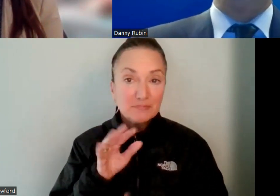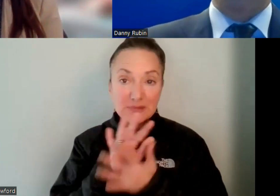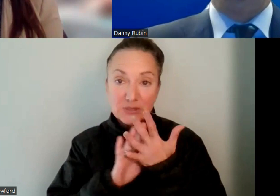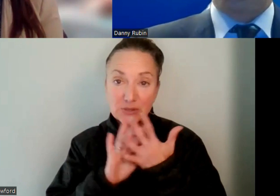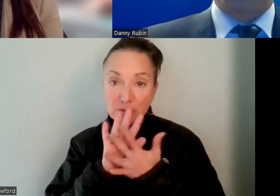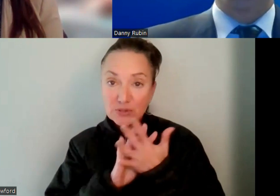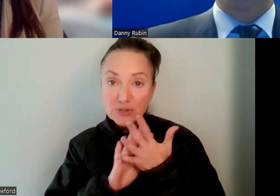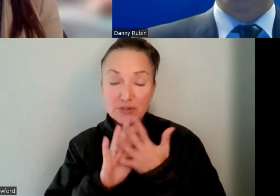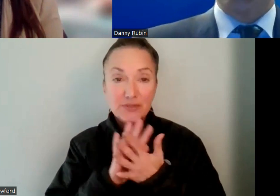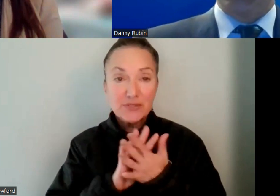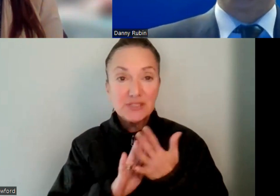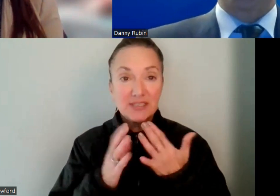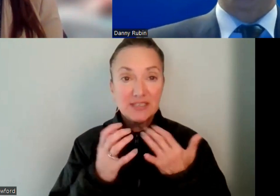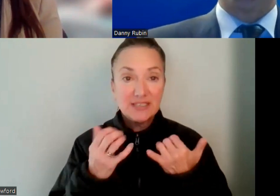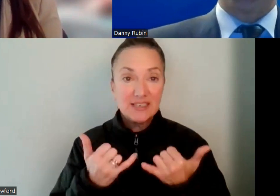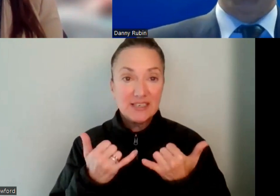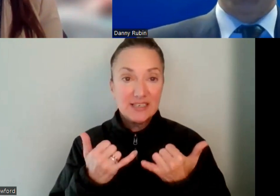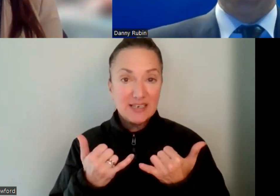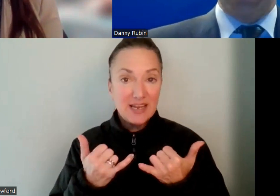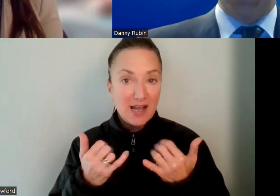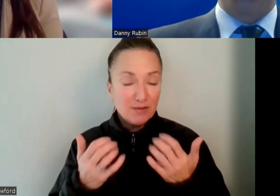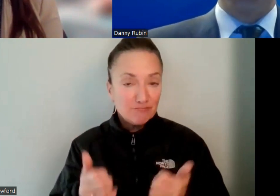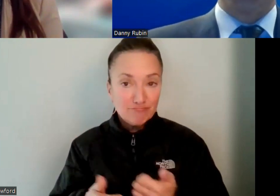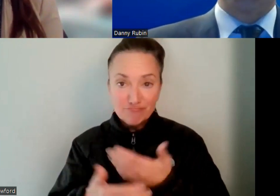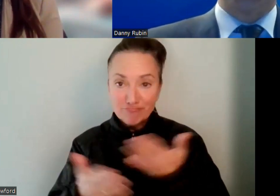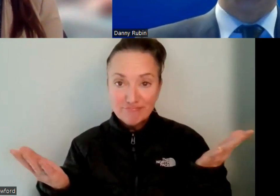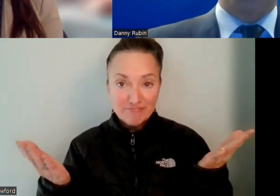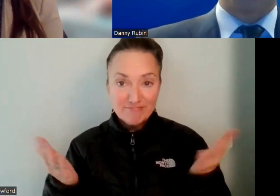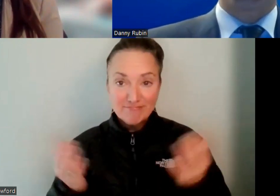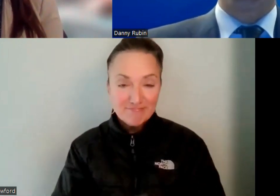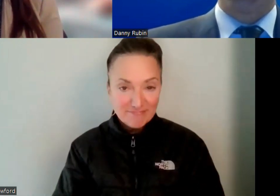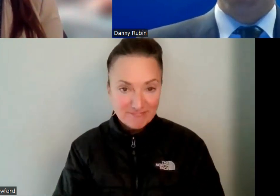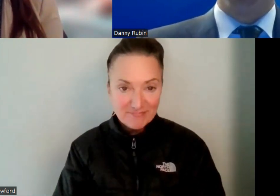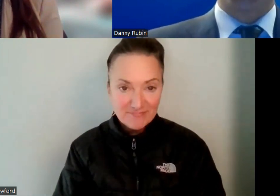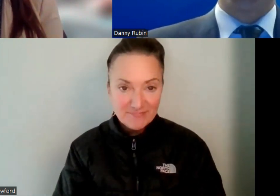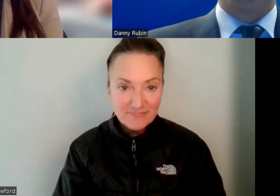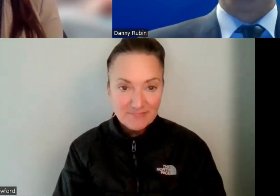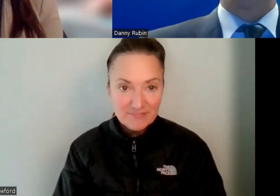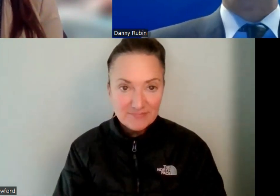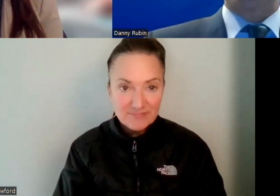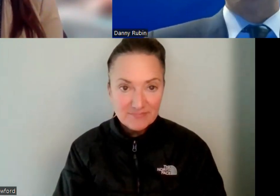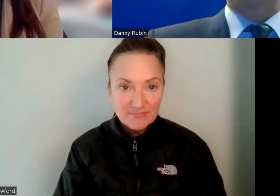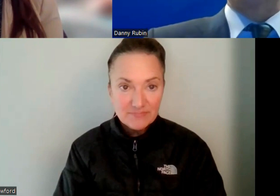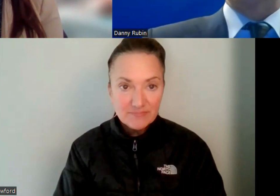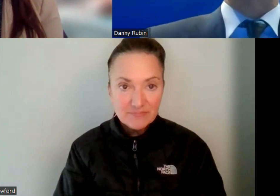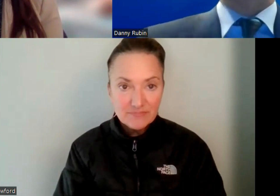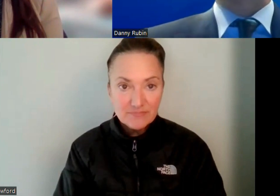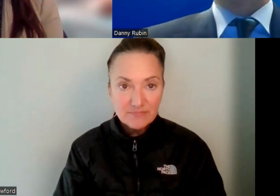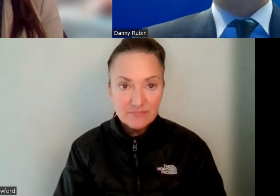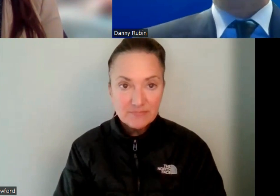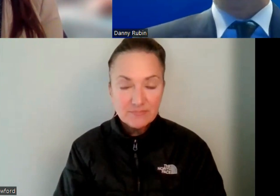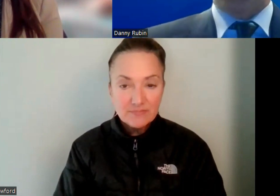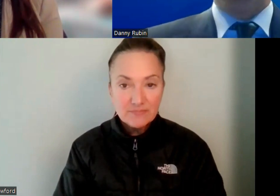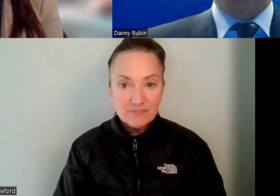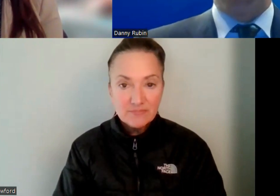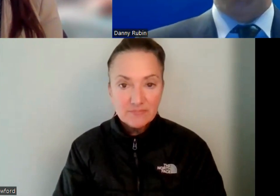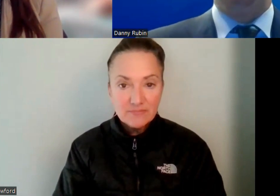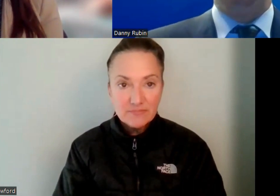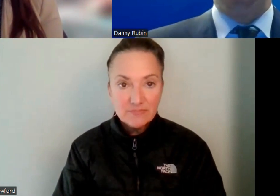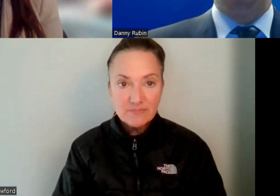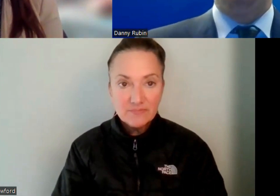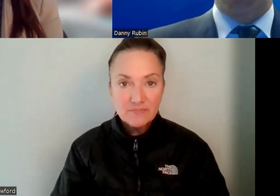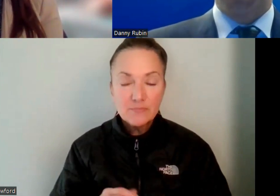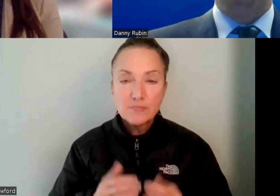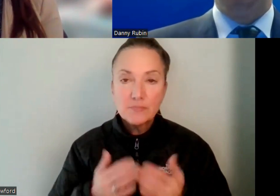her off guard, and now you're going to get ahead of it. Some great questions here. Thank you from Temescal Canyon High School. I appreciate all your